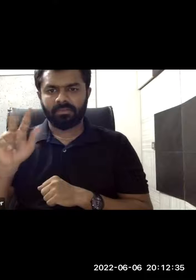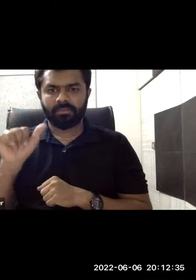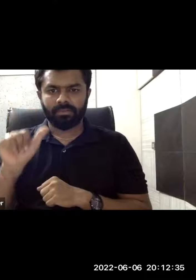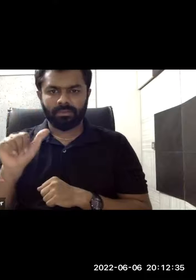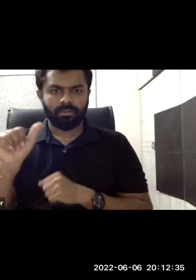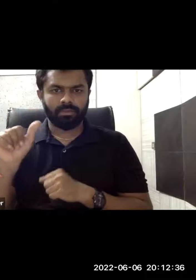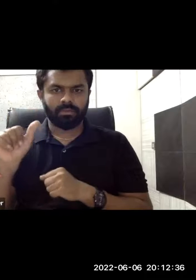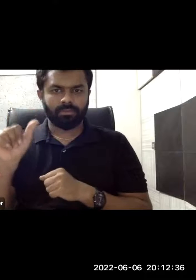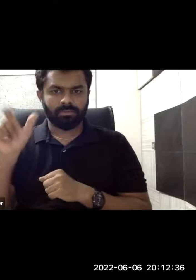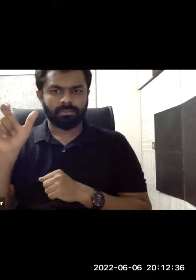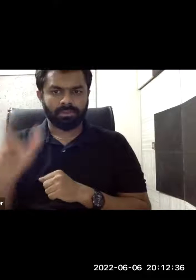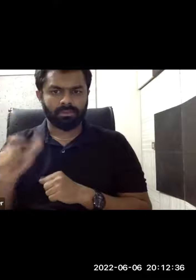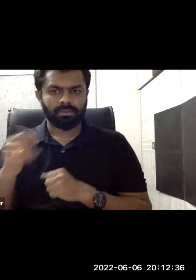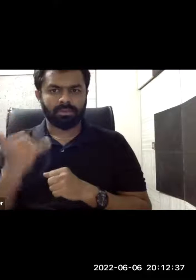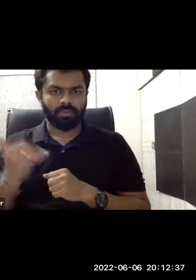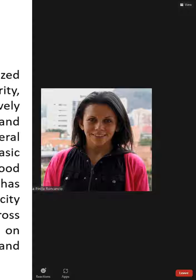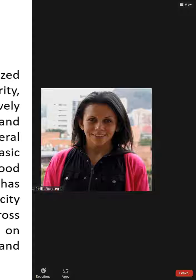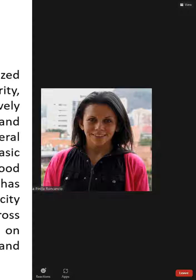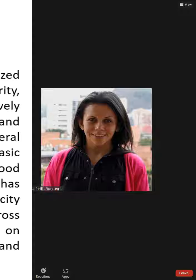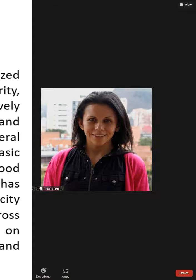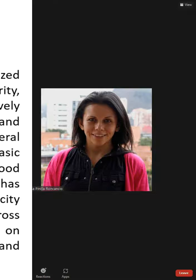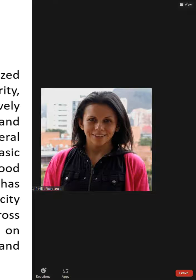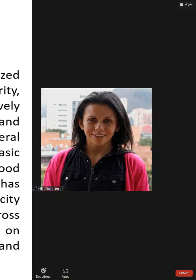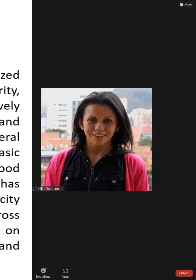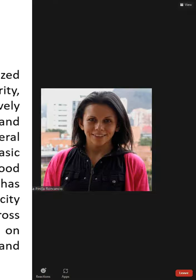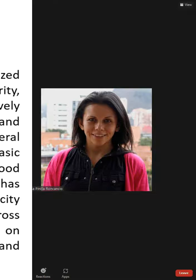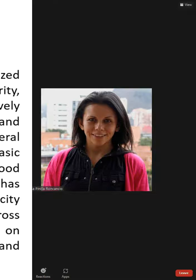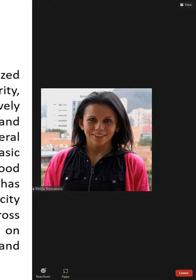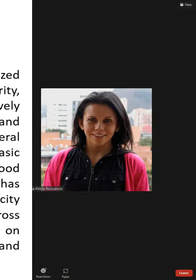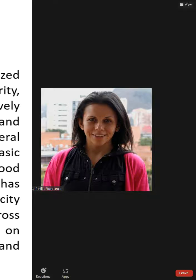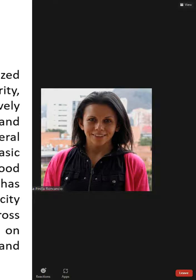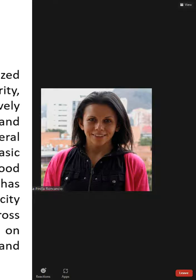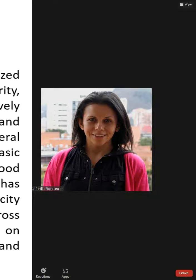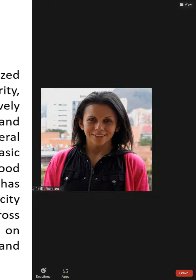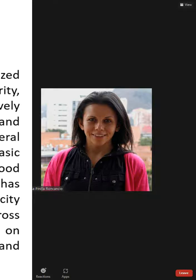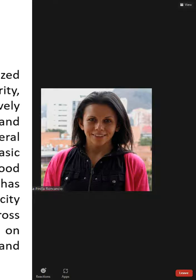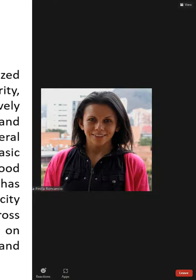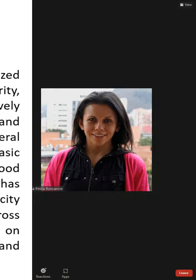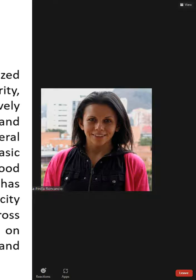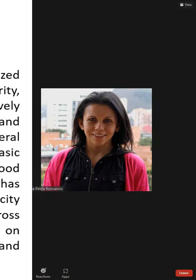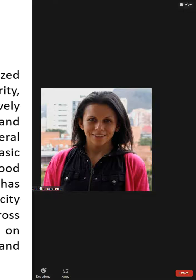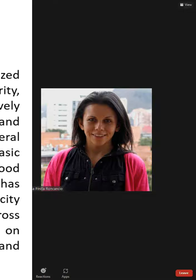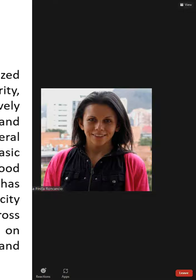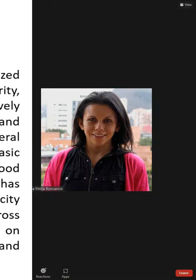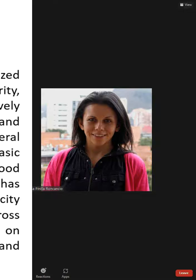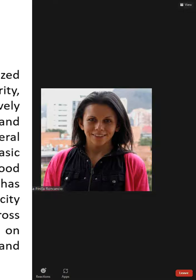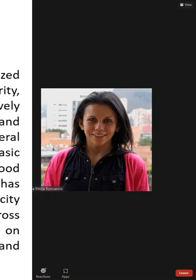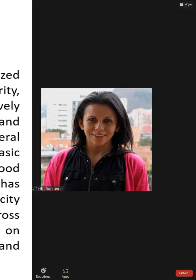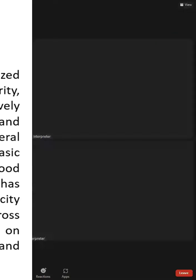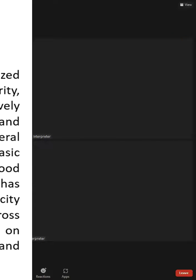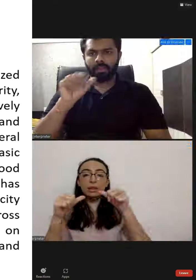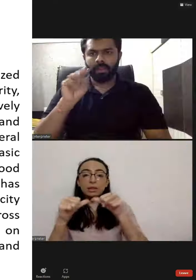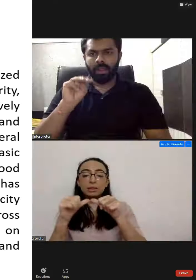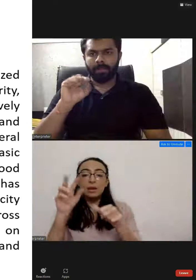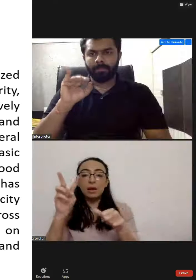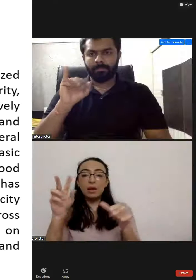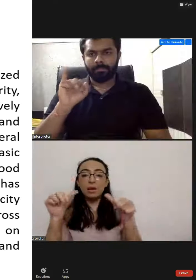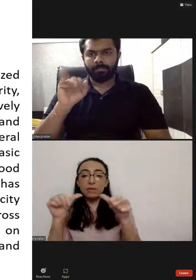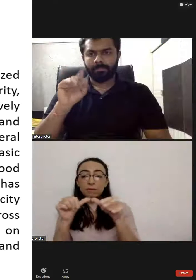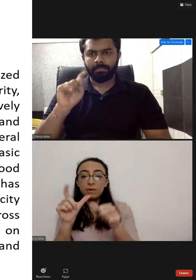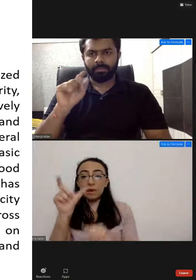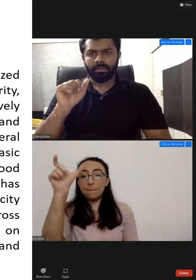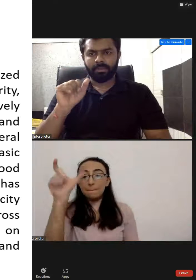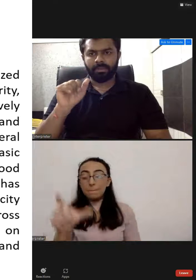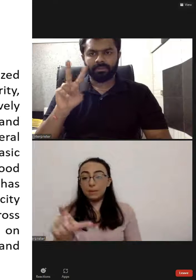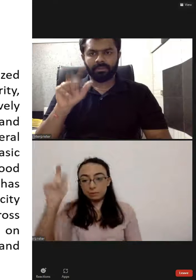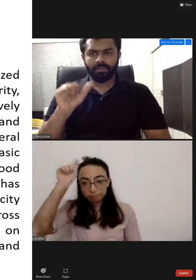speak to us. Dr. Amitava Mukherjee is an internationally recognized scholar and development practitioner